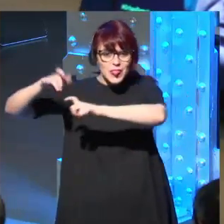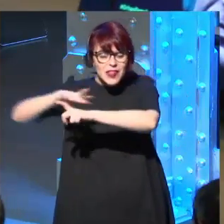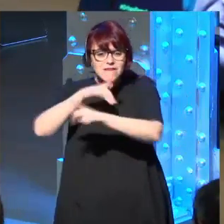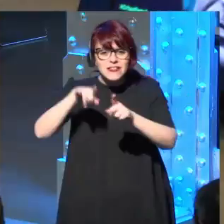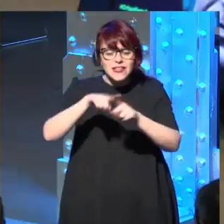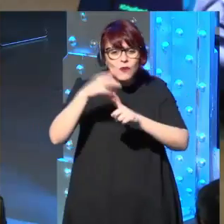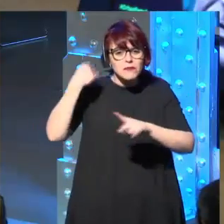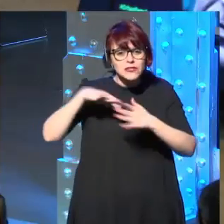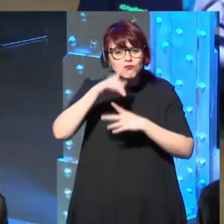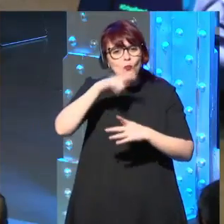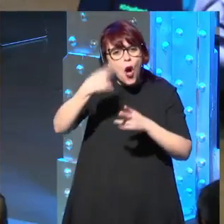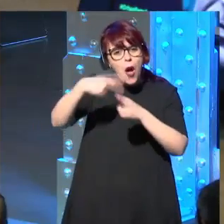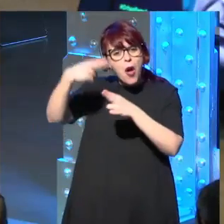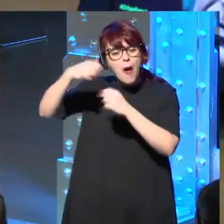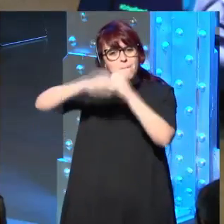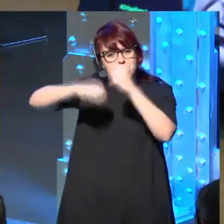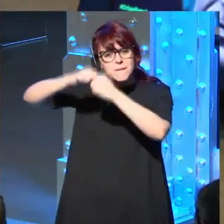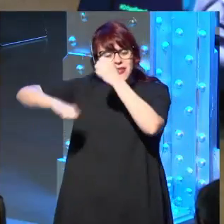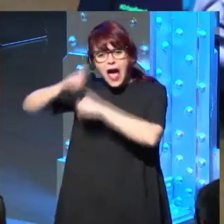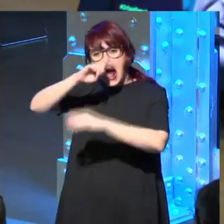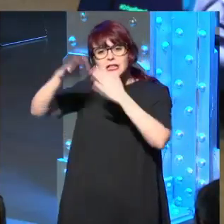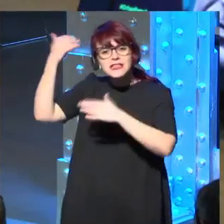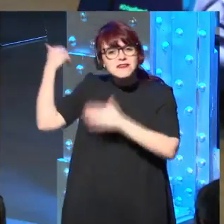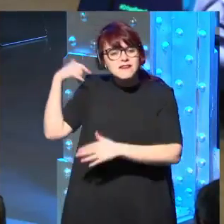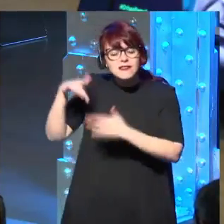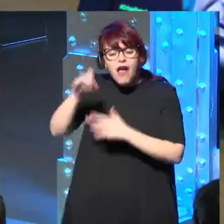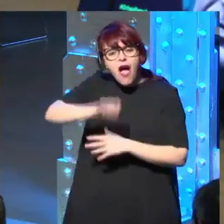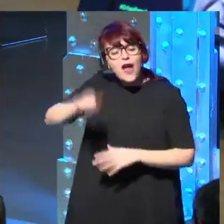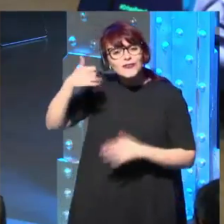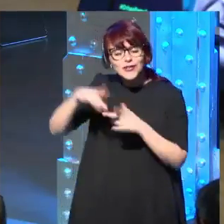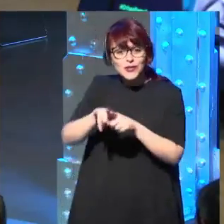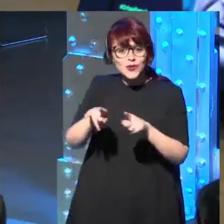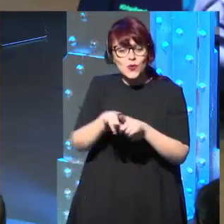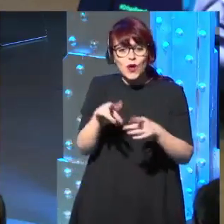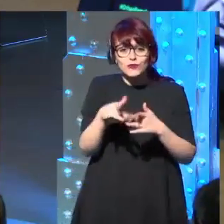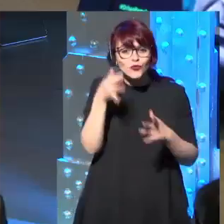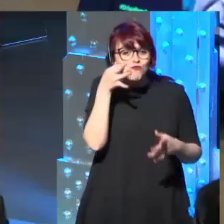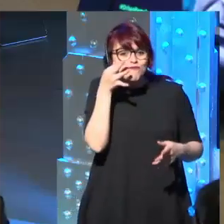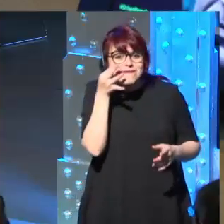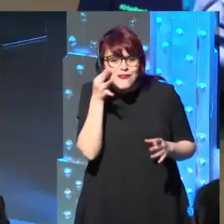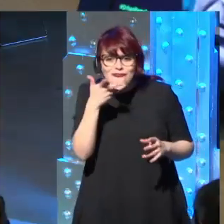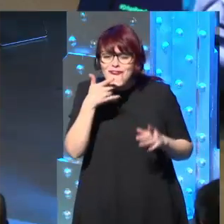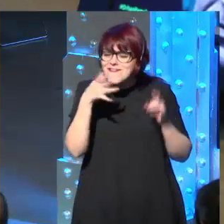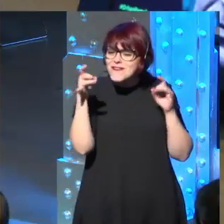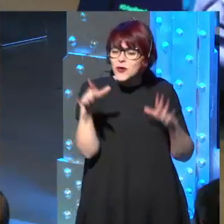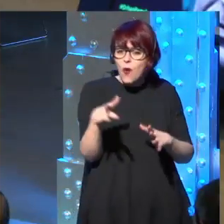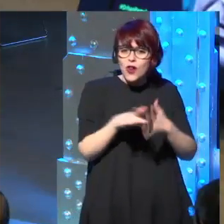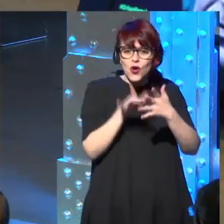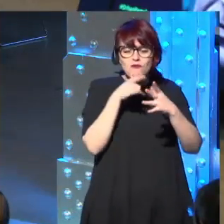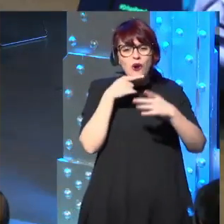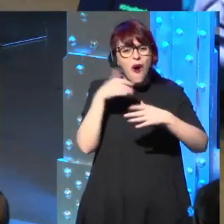I played around with when I was a child, the same color of my skin,